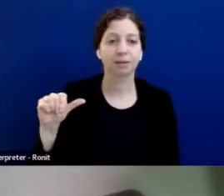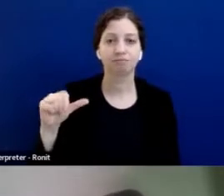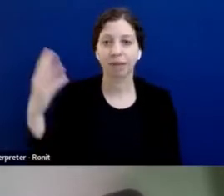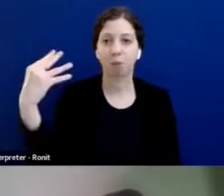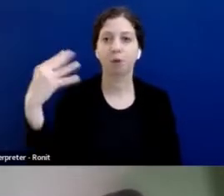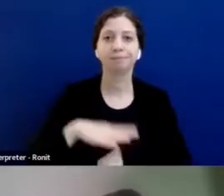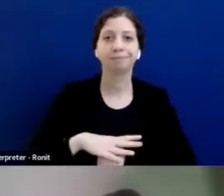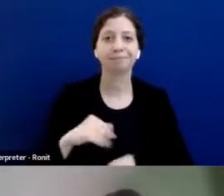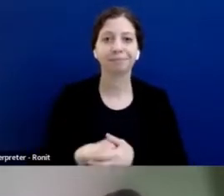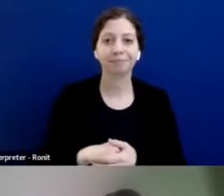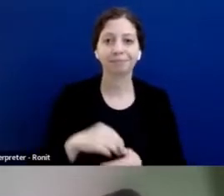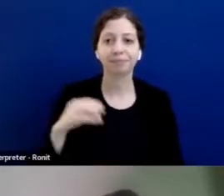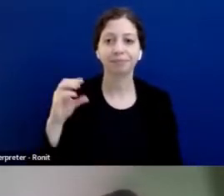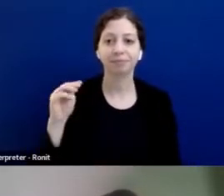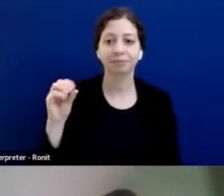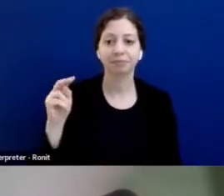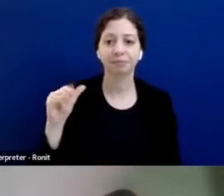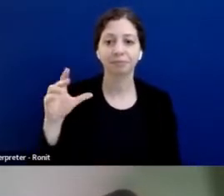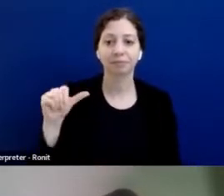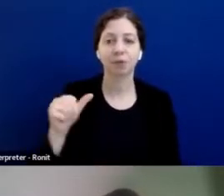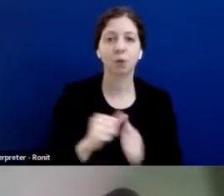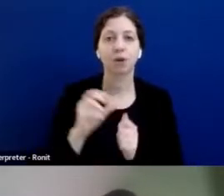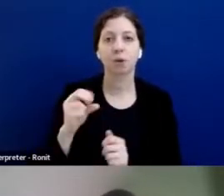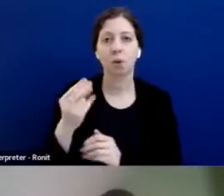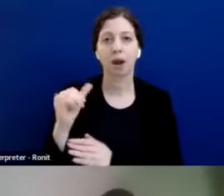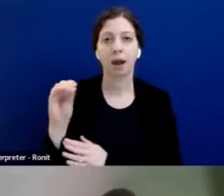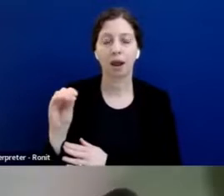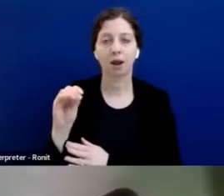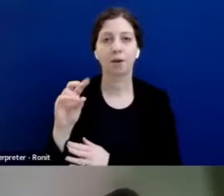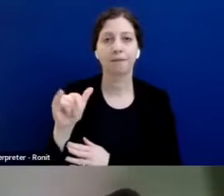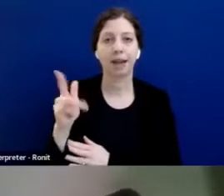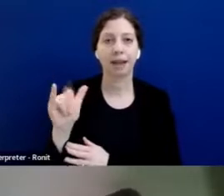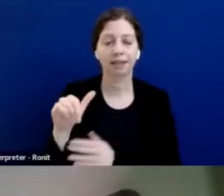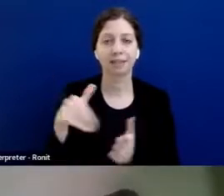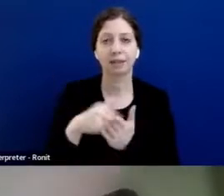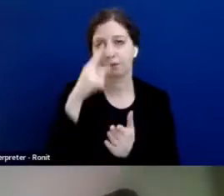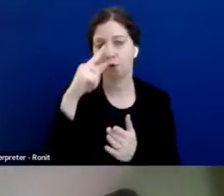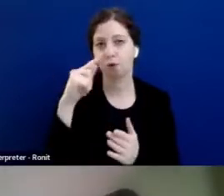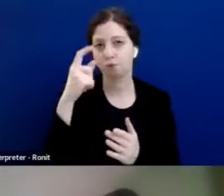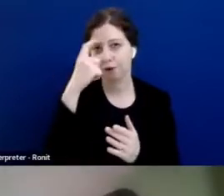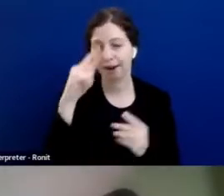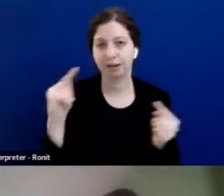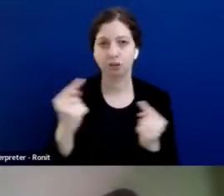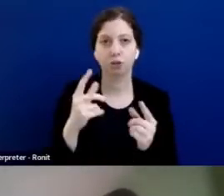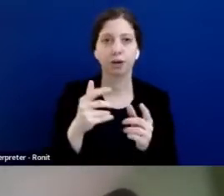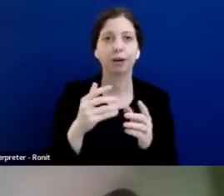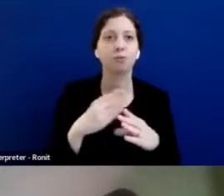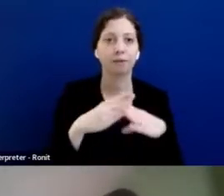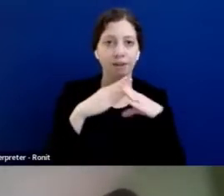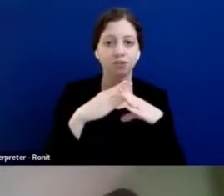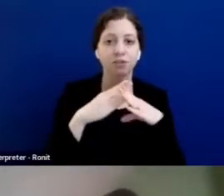cameras. Monica is with the Ohio Valley Center for Brain Injury Prevention and Rehabilitation at The Ohio